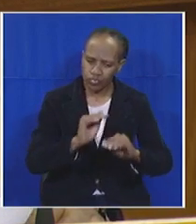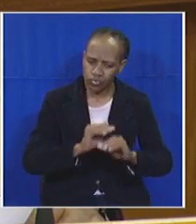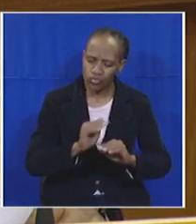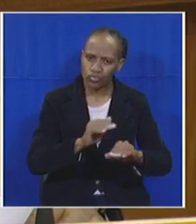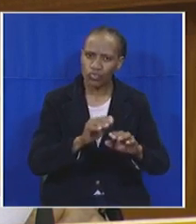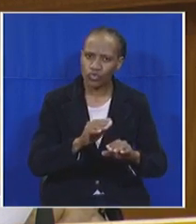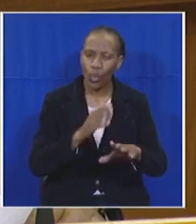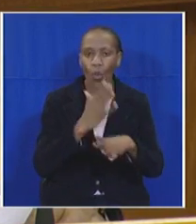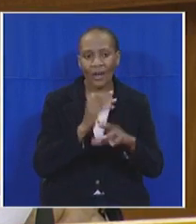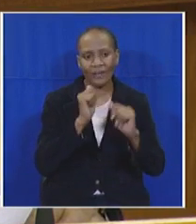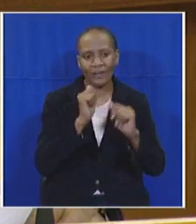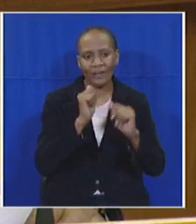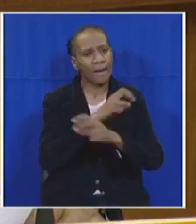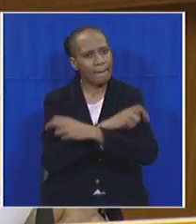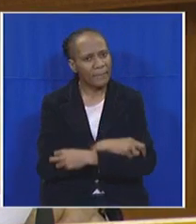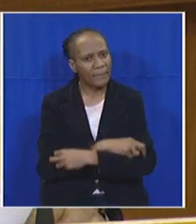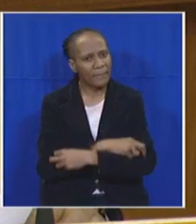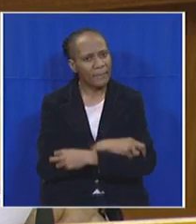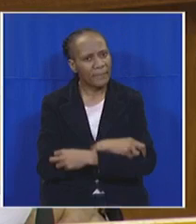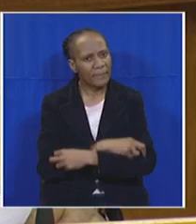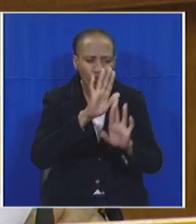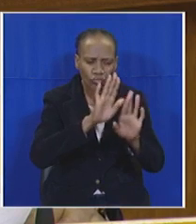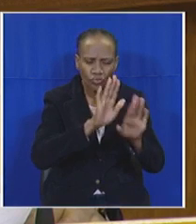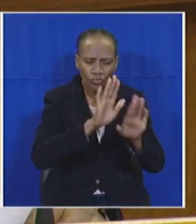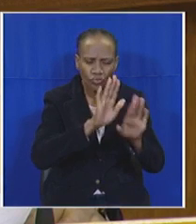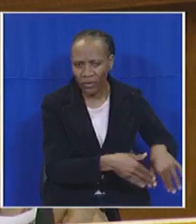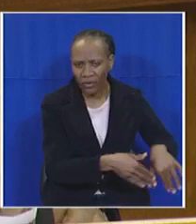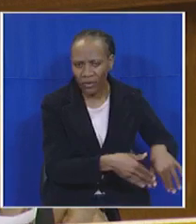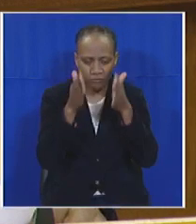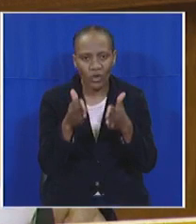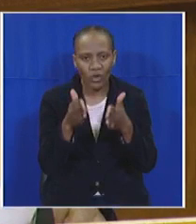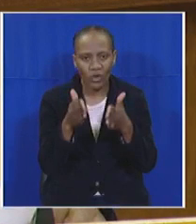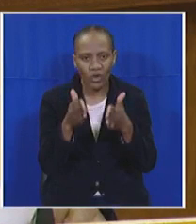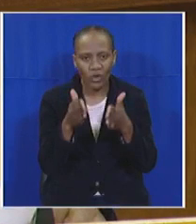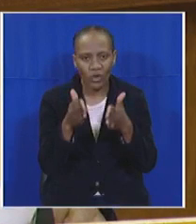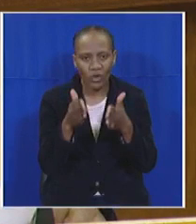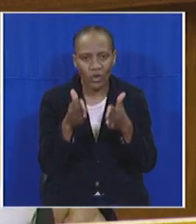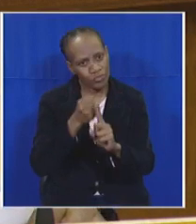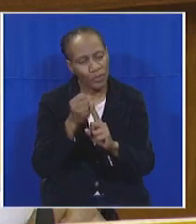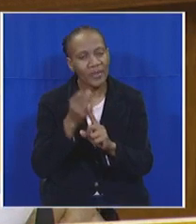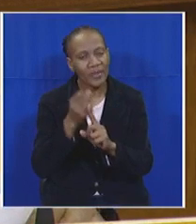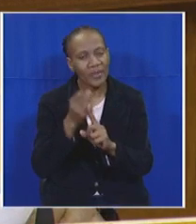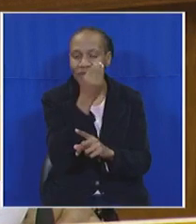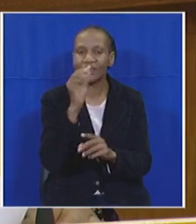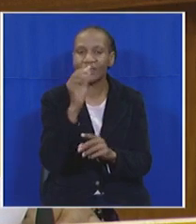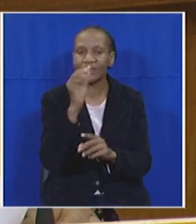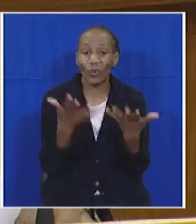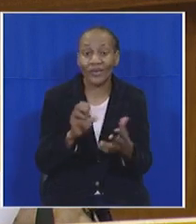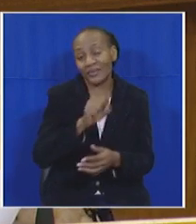and a good pension to fight this good cause for the recognition of the Khoisan communities in South